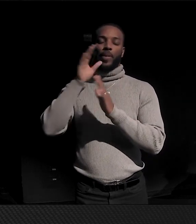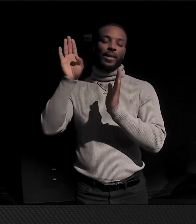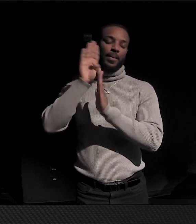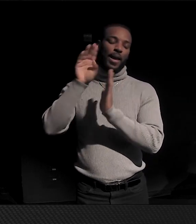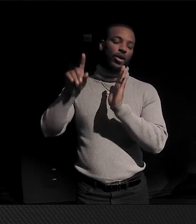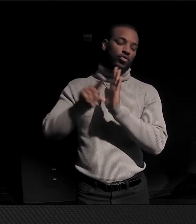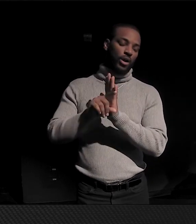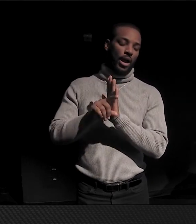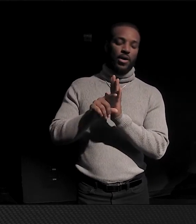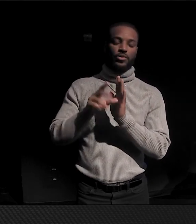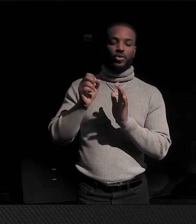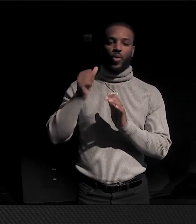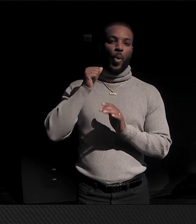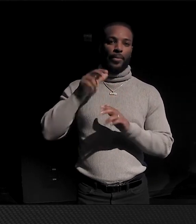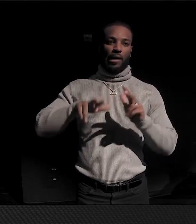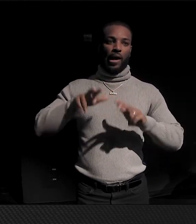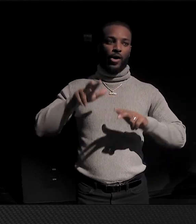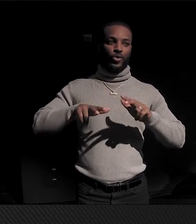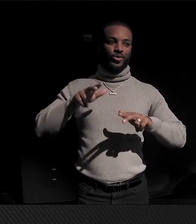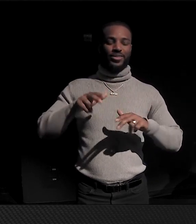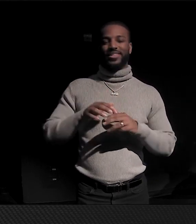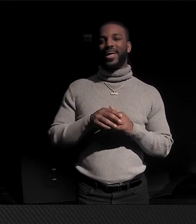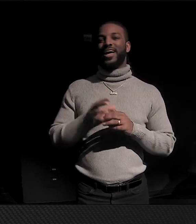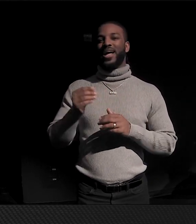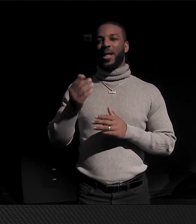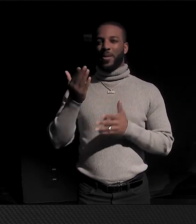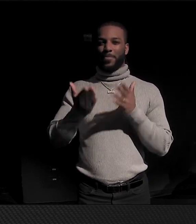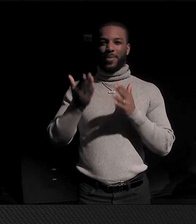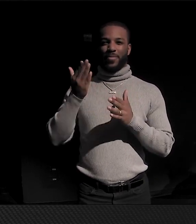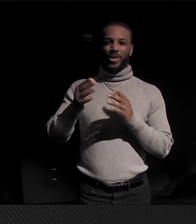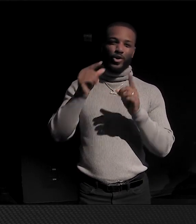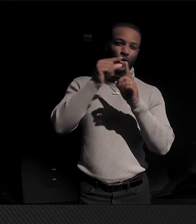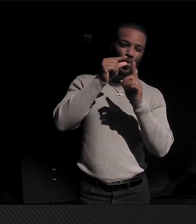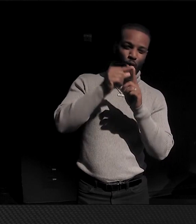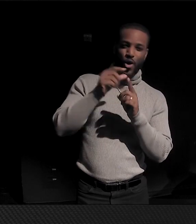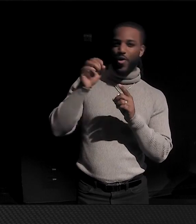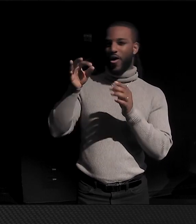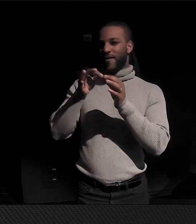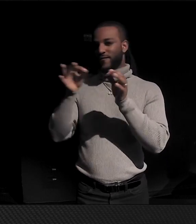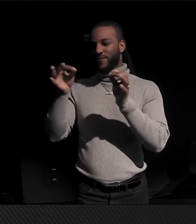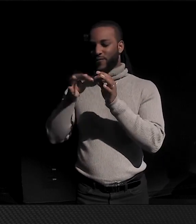that awkwardness. And maybe there's a phrase or a word in there that